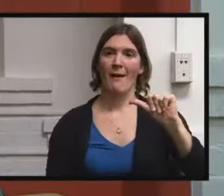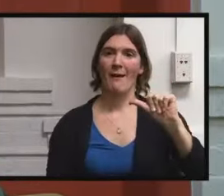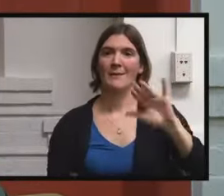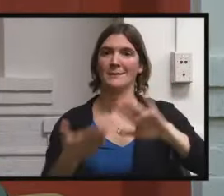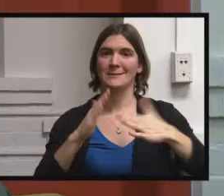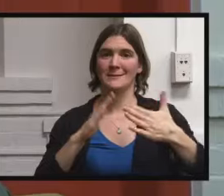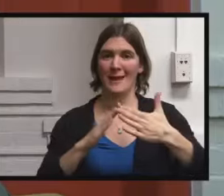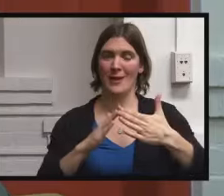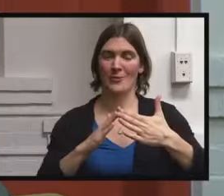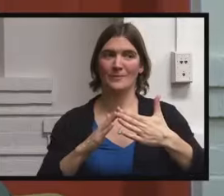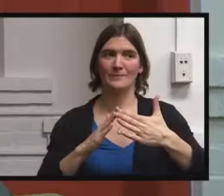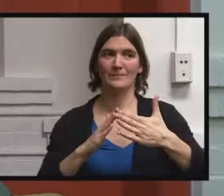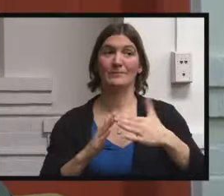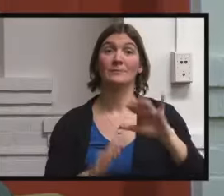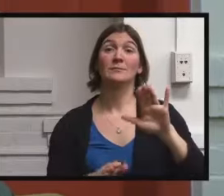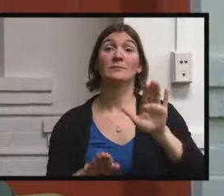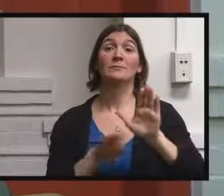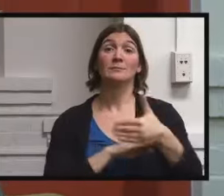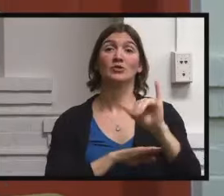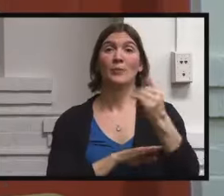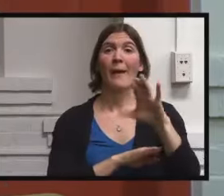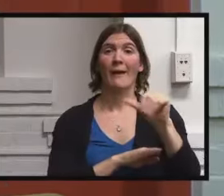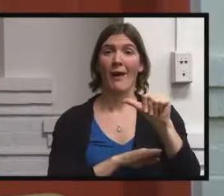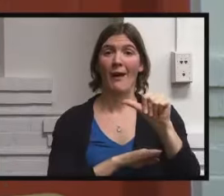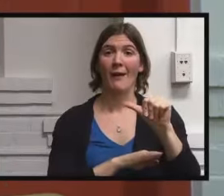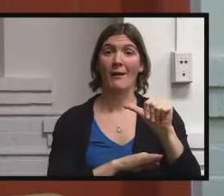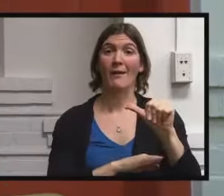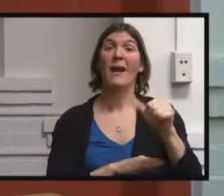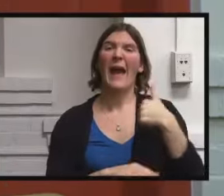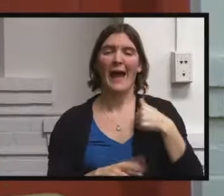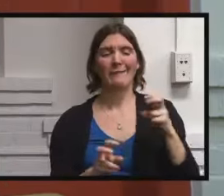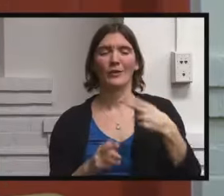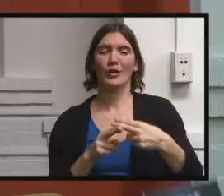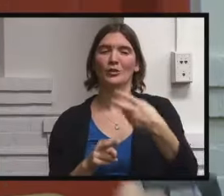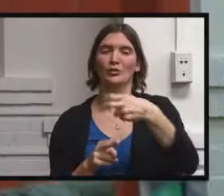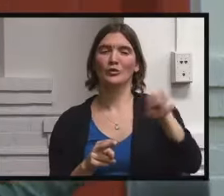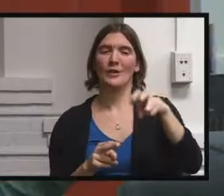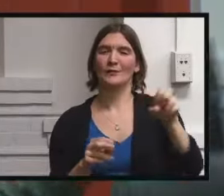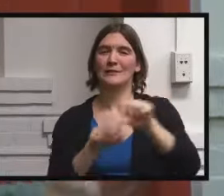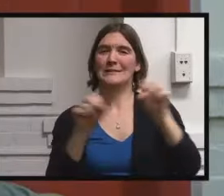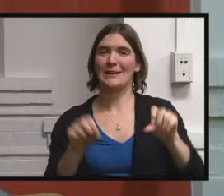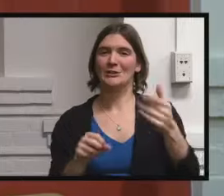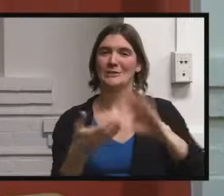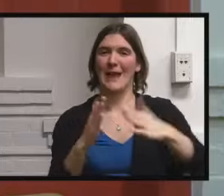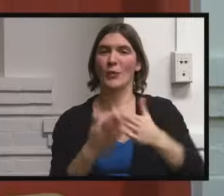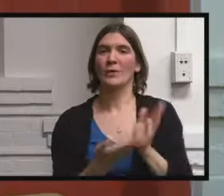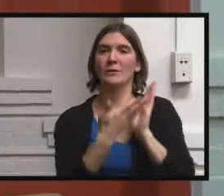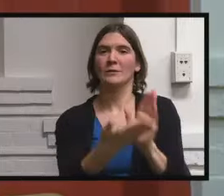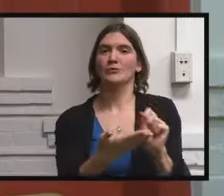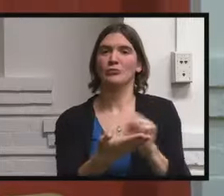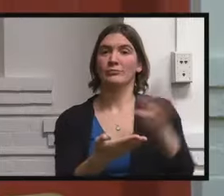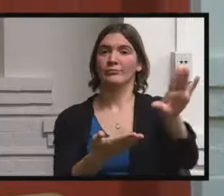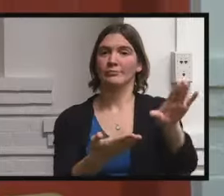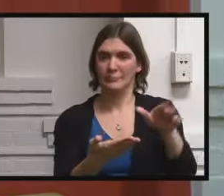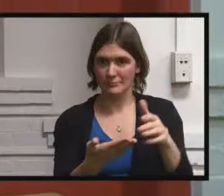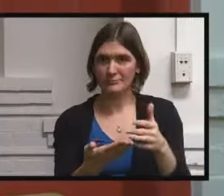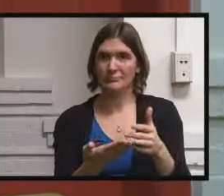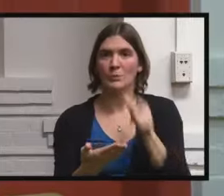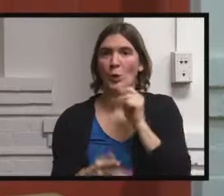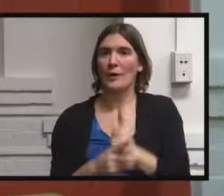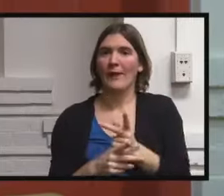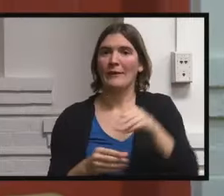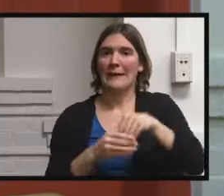Board of Supervisors. Jamaica is a transfer station town, which is a little bit different than some of our other towns, so we'll be talking a little bit about